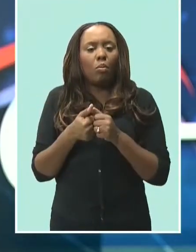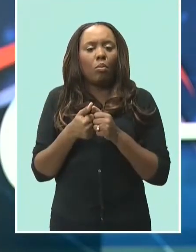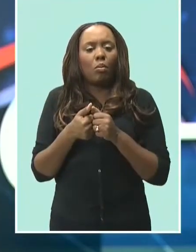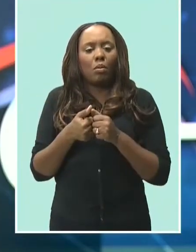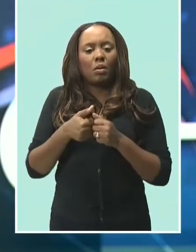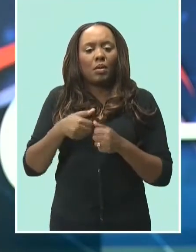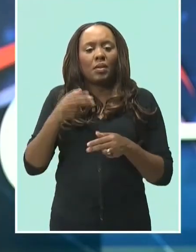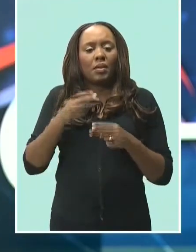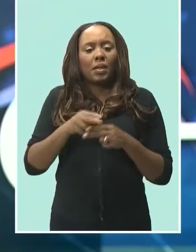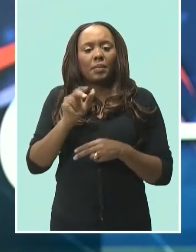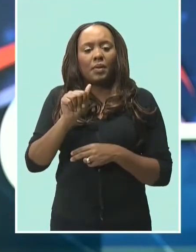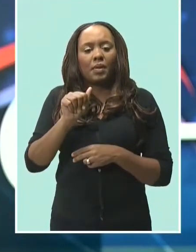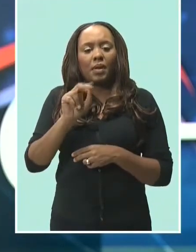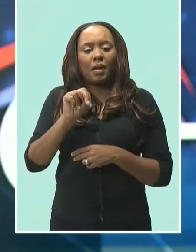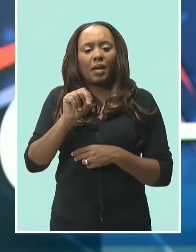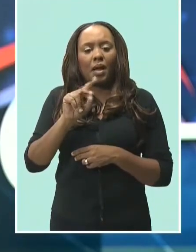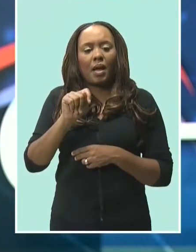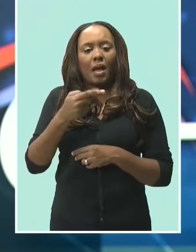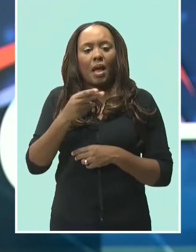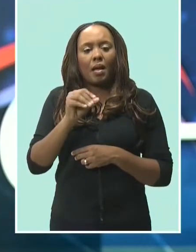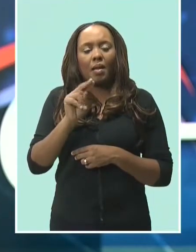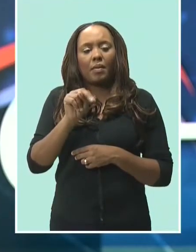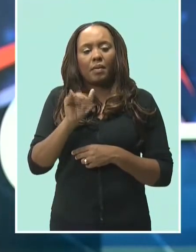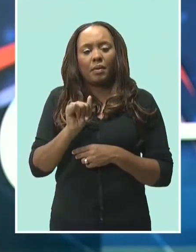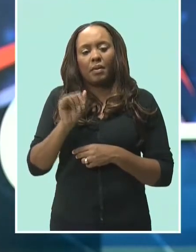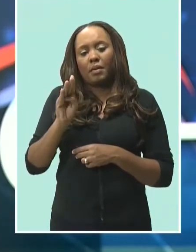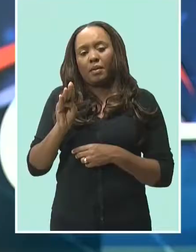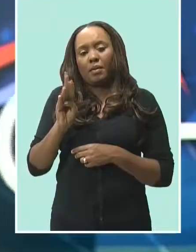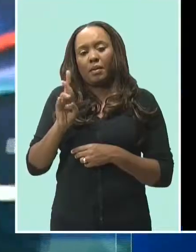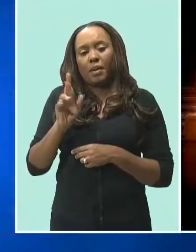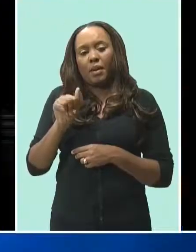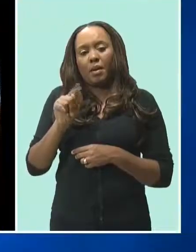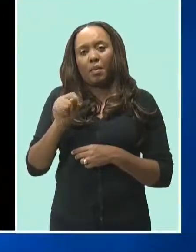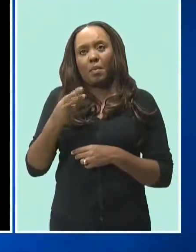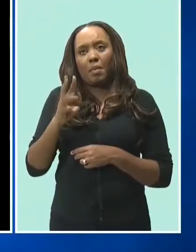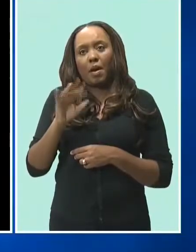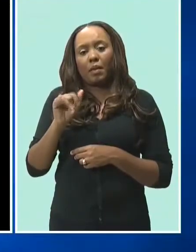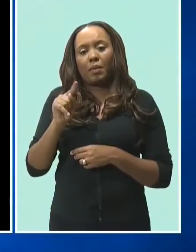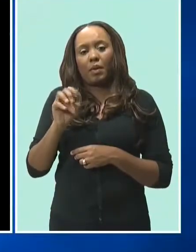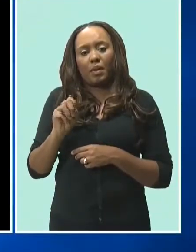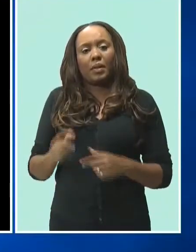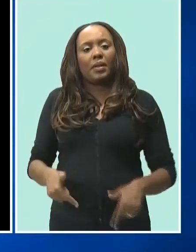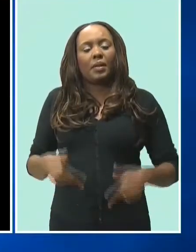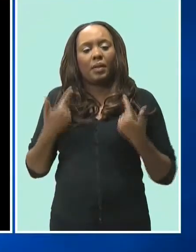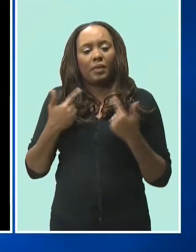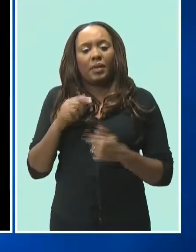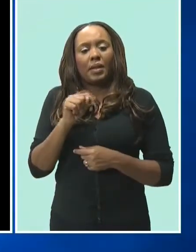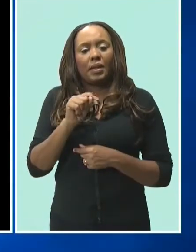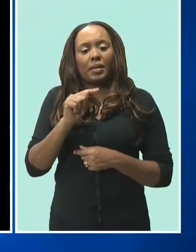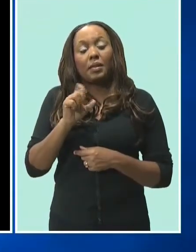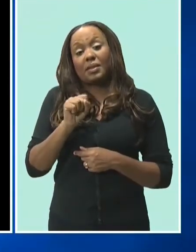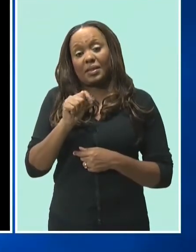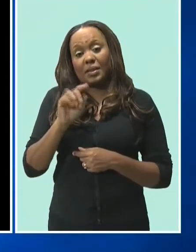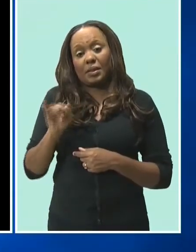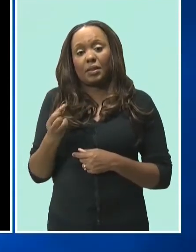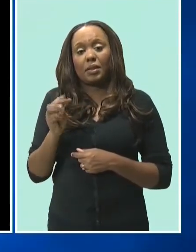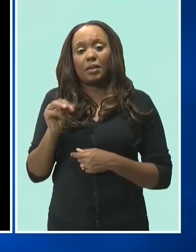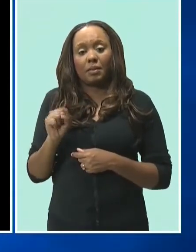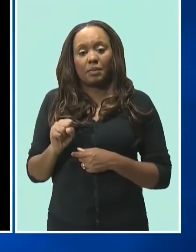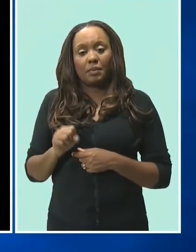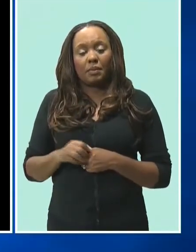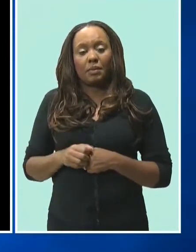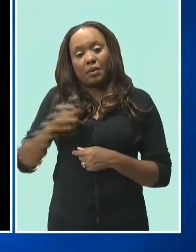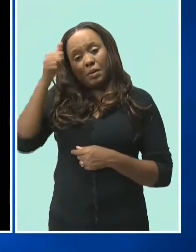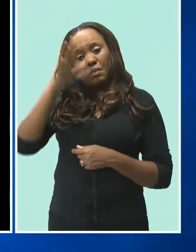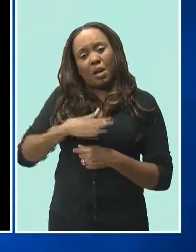been identified as Anthony Brathwaite of Mills Apartments, Piton Road, St. James. Police say the young man, the lone occupant of the